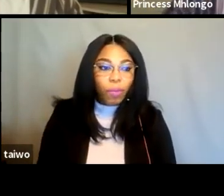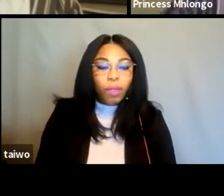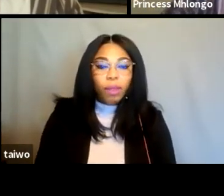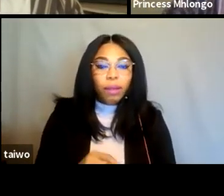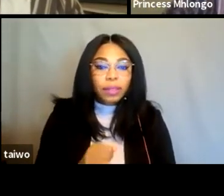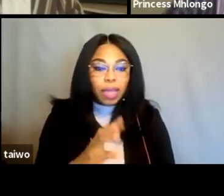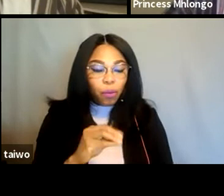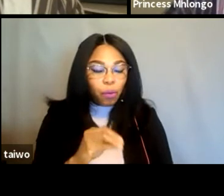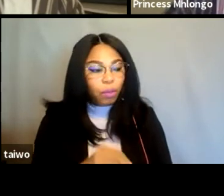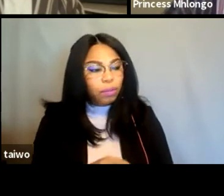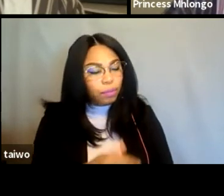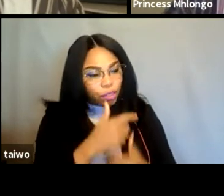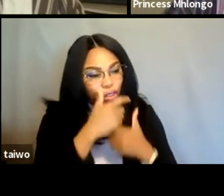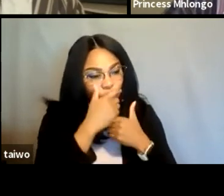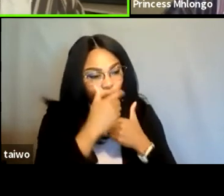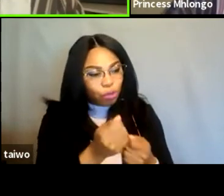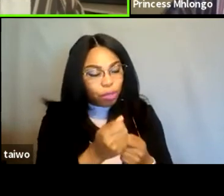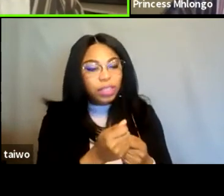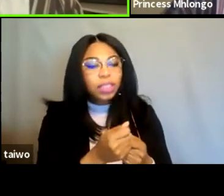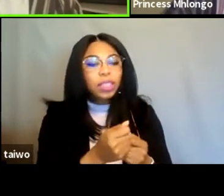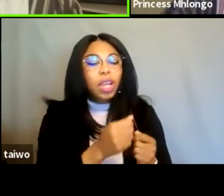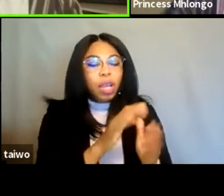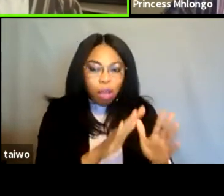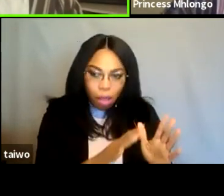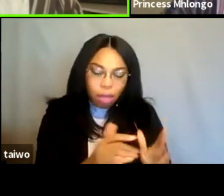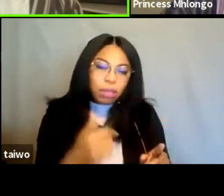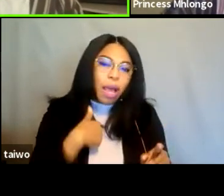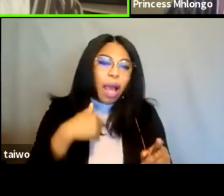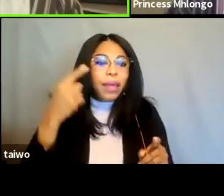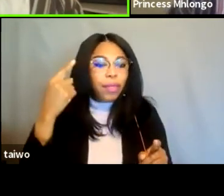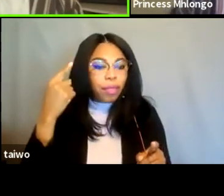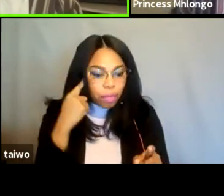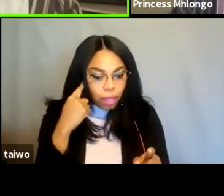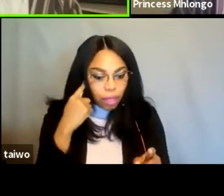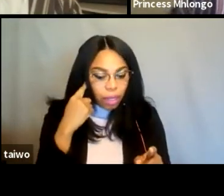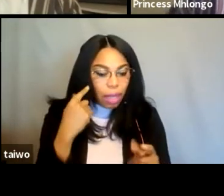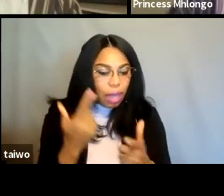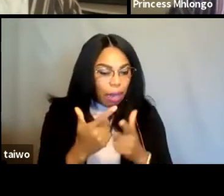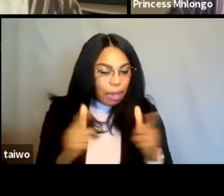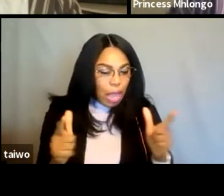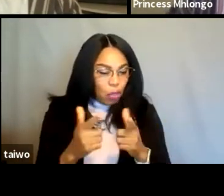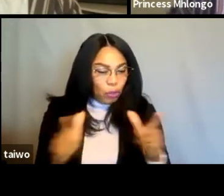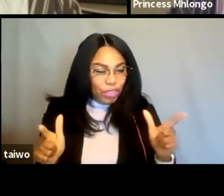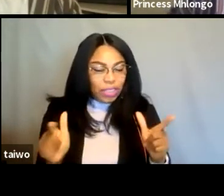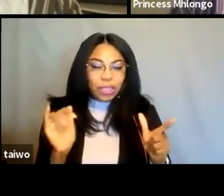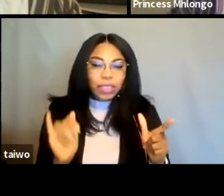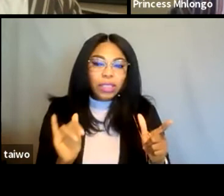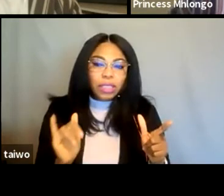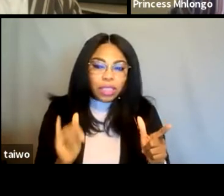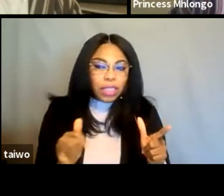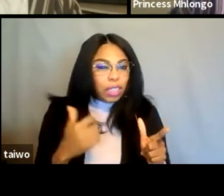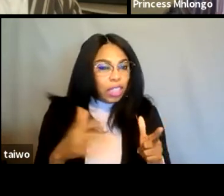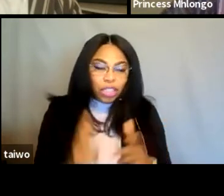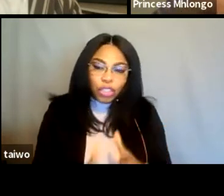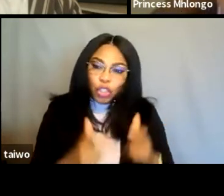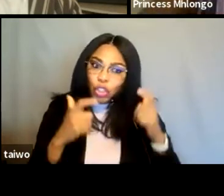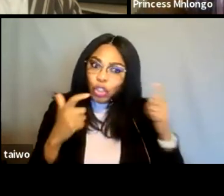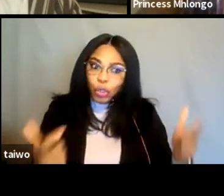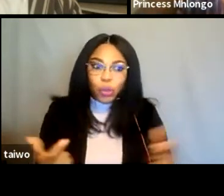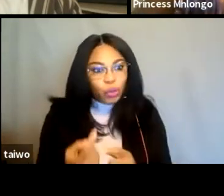Interesting. I'm going to come back to, because I think that language is a very, it's a huge